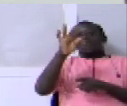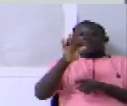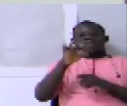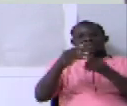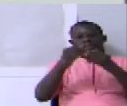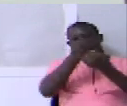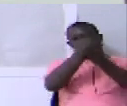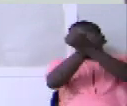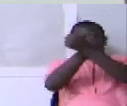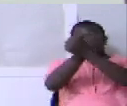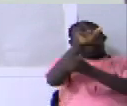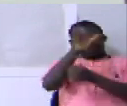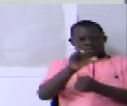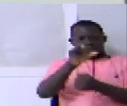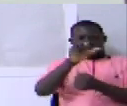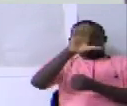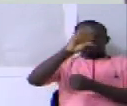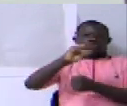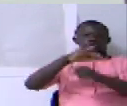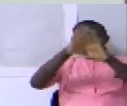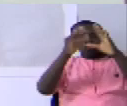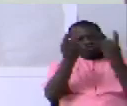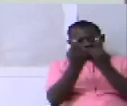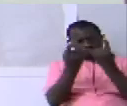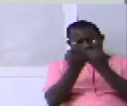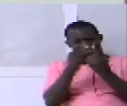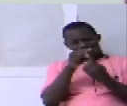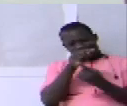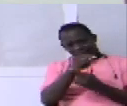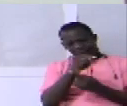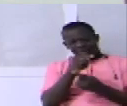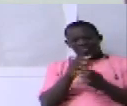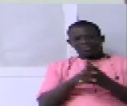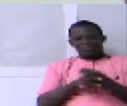prisoner does something,